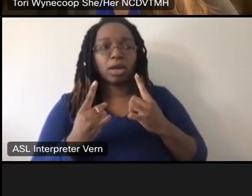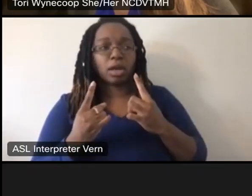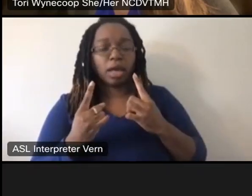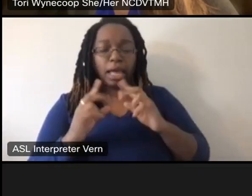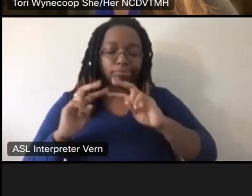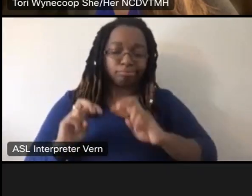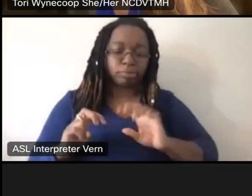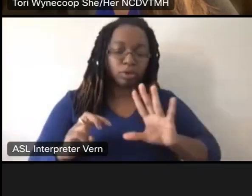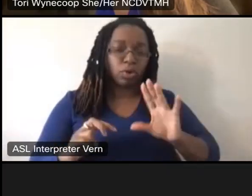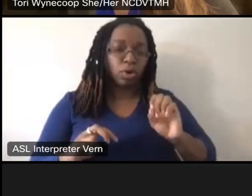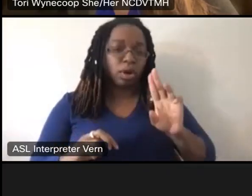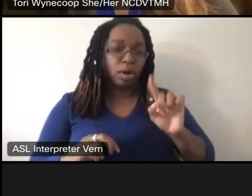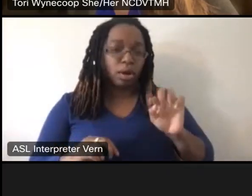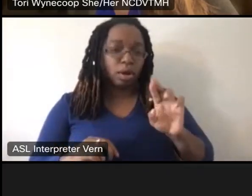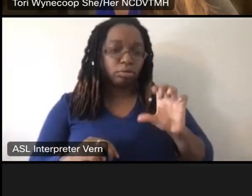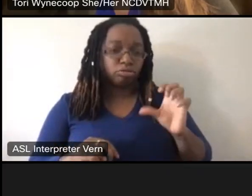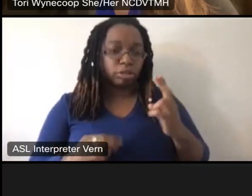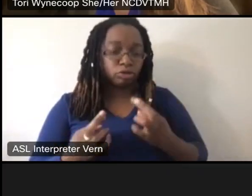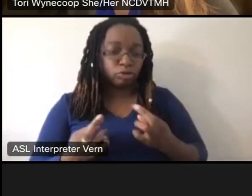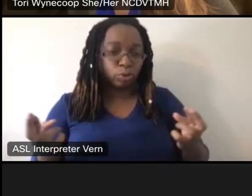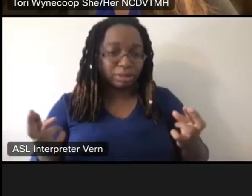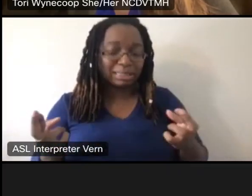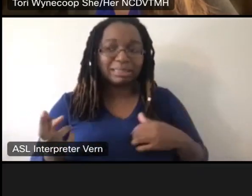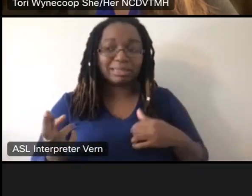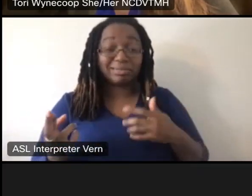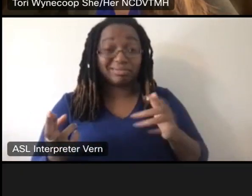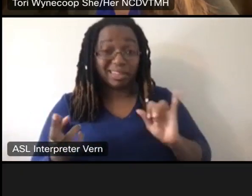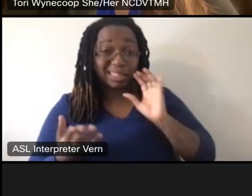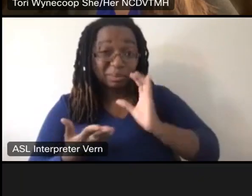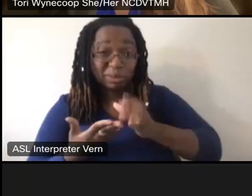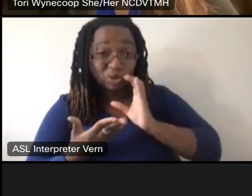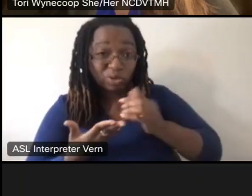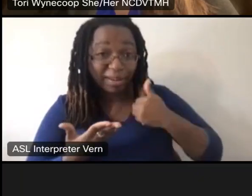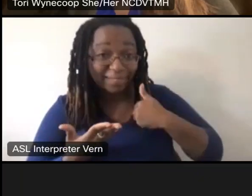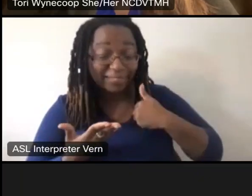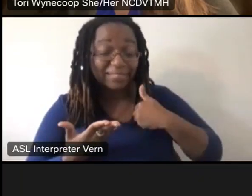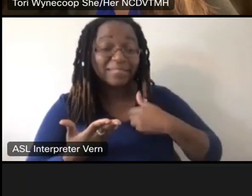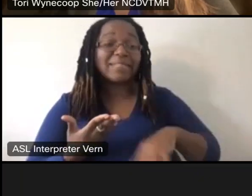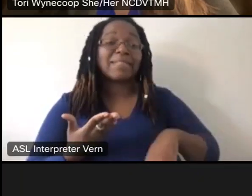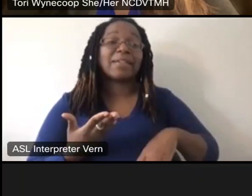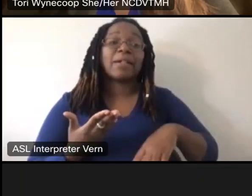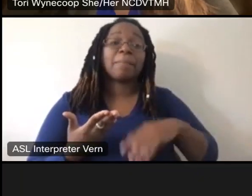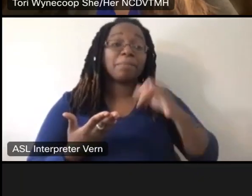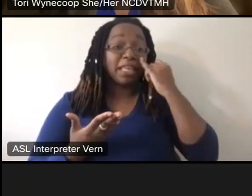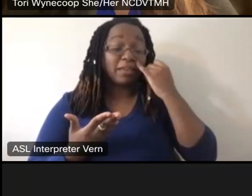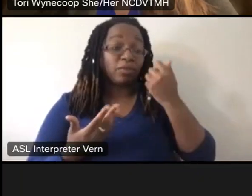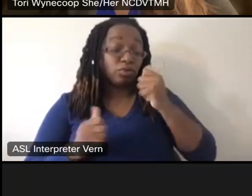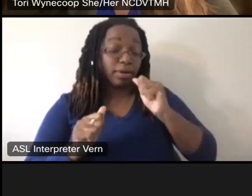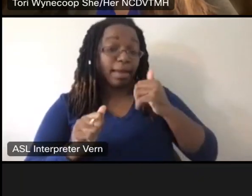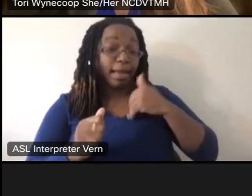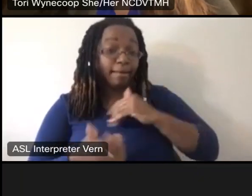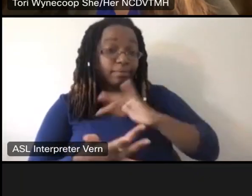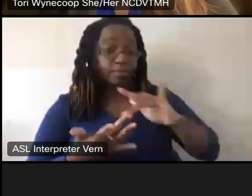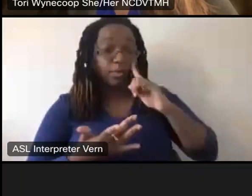and also, pictures that you have on them, and if you are having outreach materials for older adults, how you're